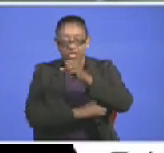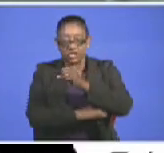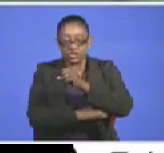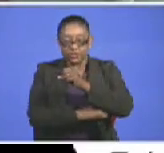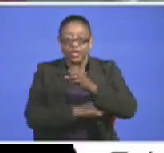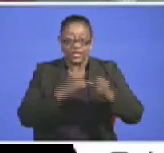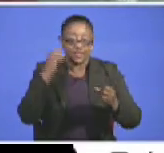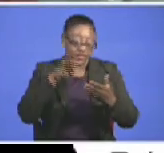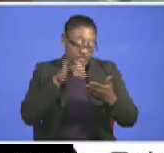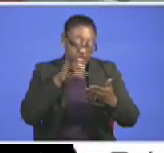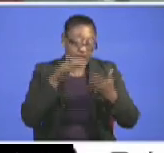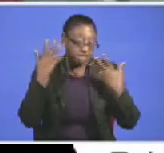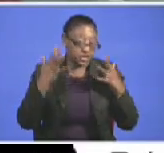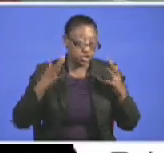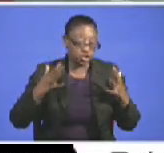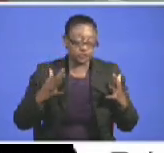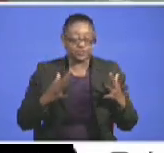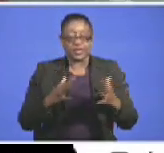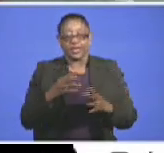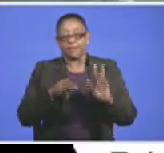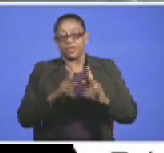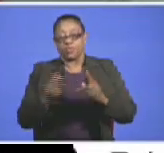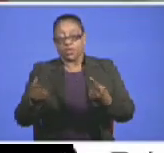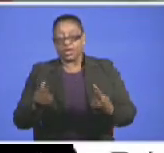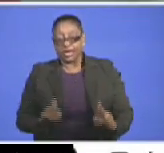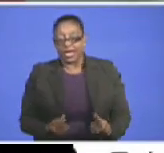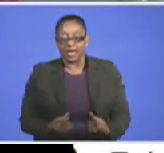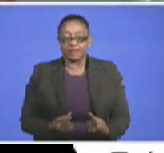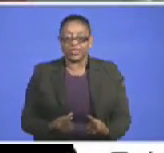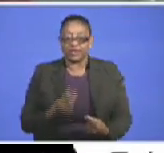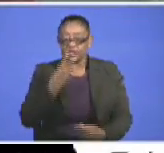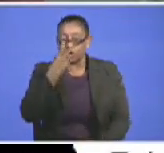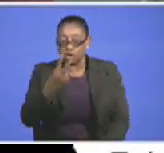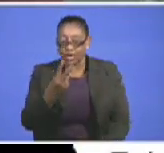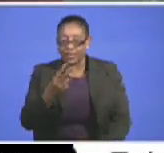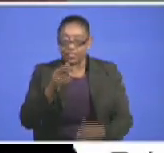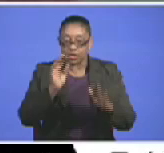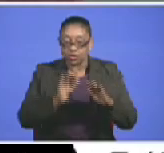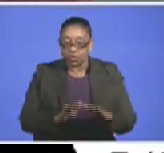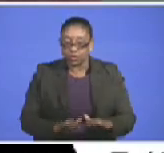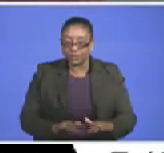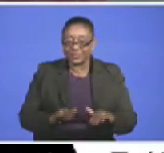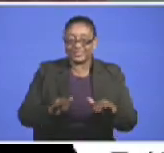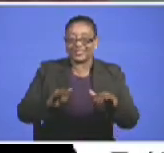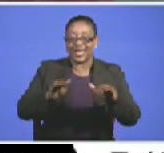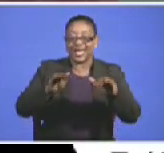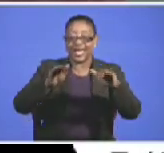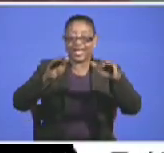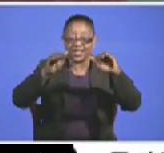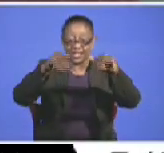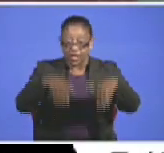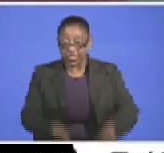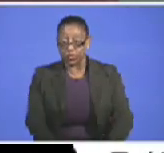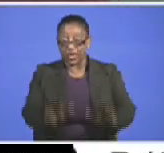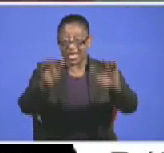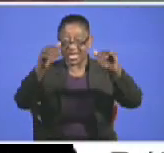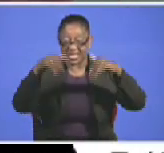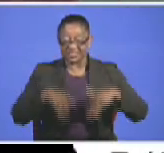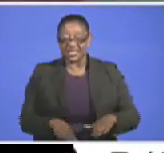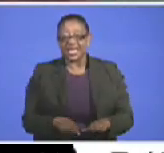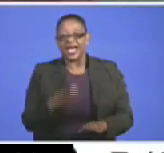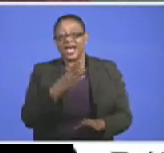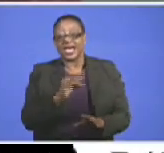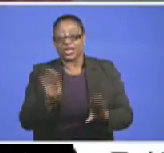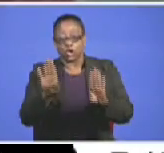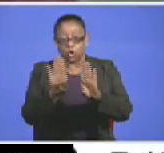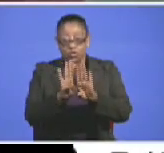engineering studies. The engineers had to come out, they had to look at the tides, they had to look at, the waves get very high and the bridge closes at